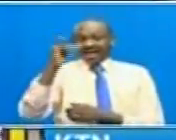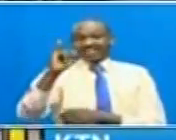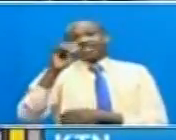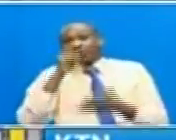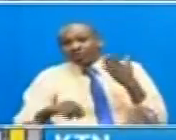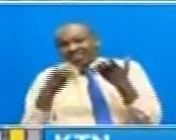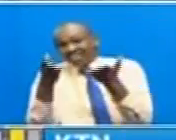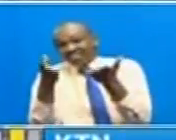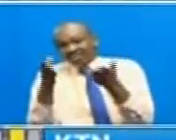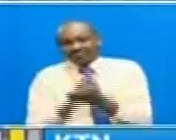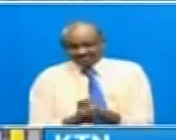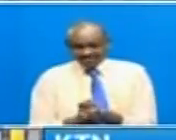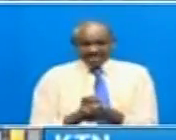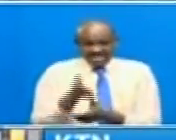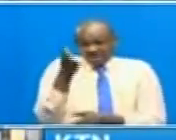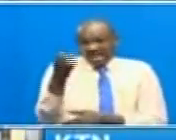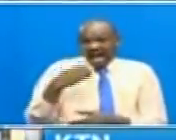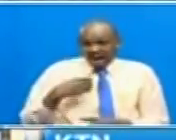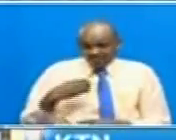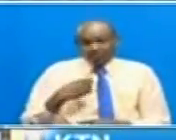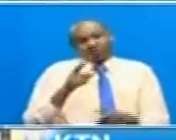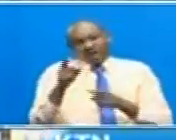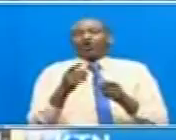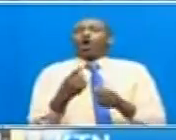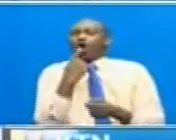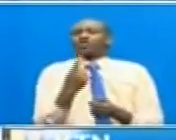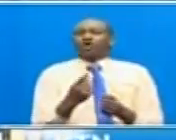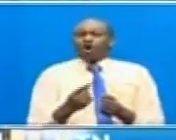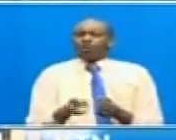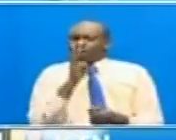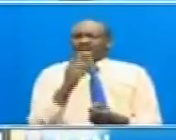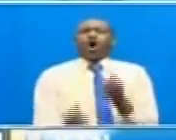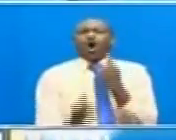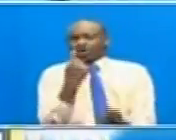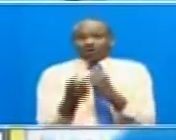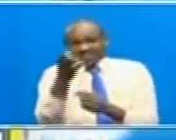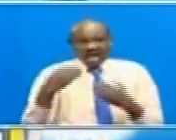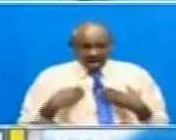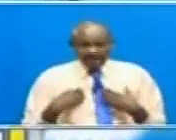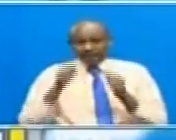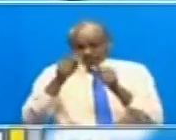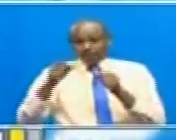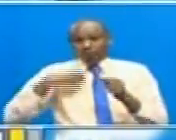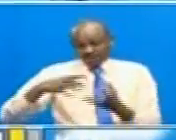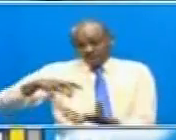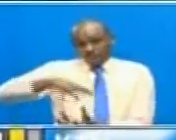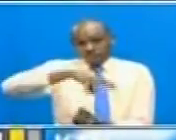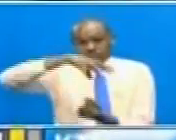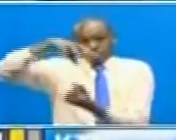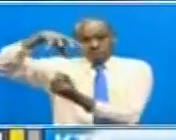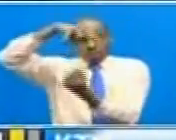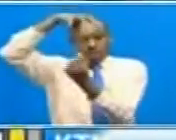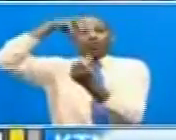offer. On offer is a tour of the hot springs with the talks of introducing an hot-air balloon ride to the area